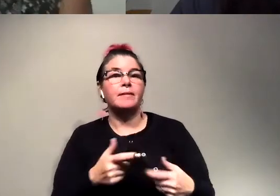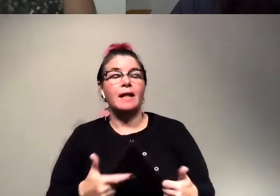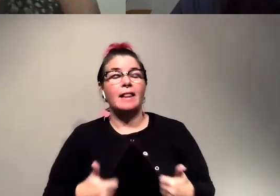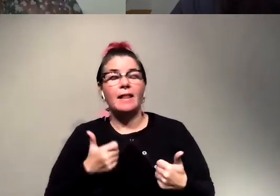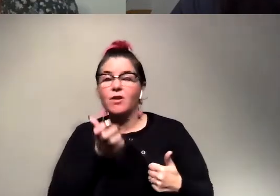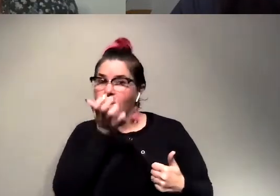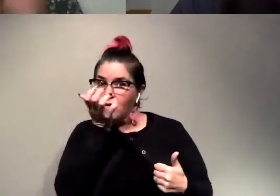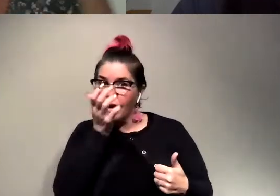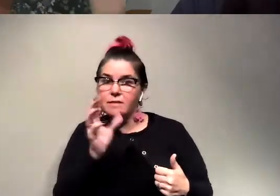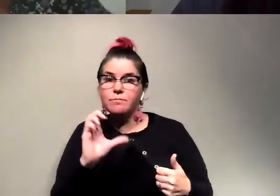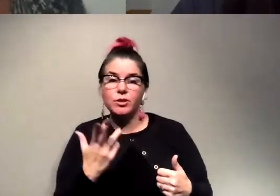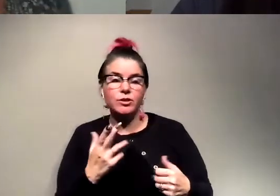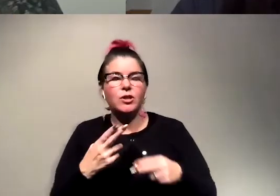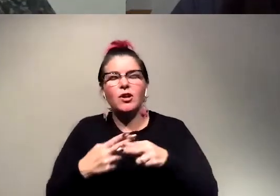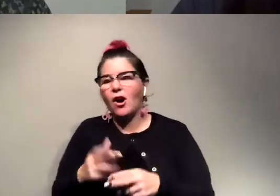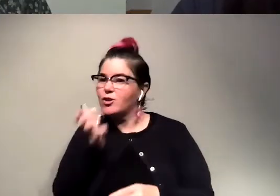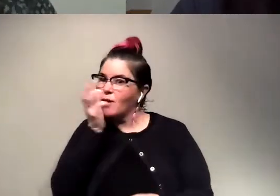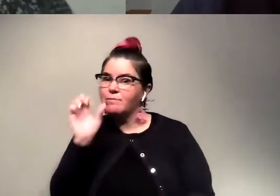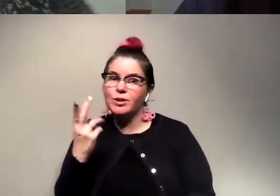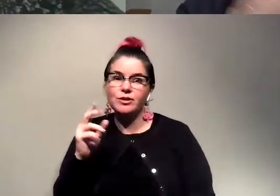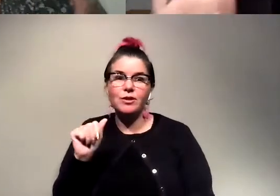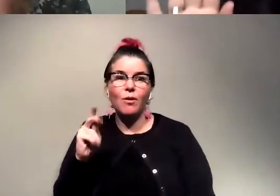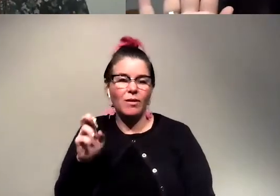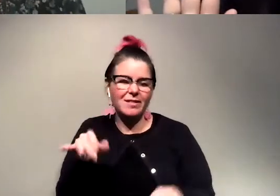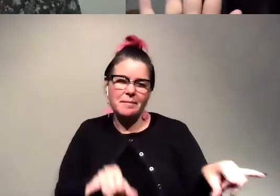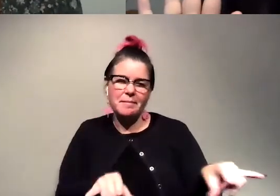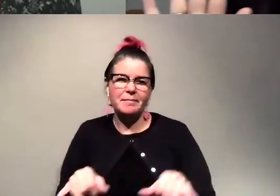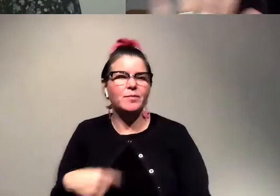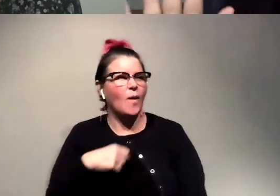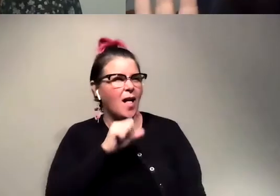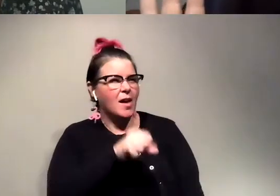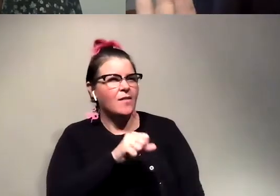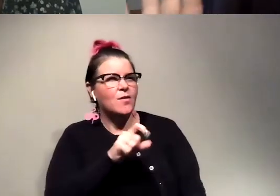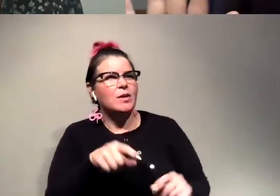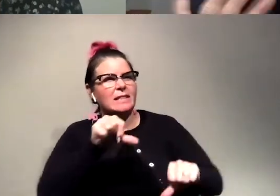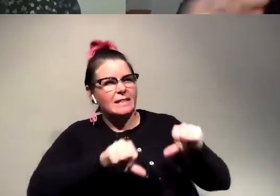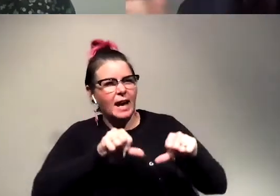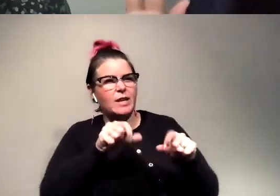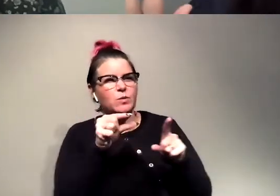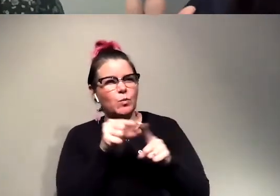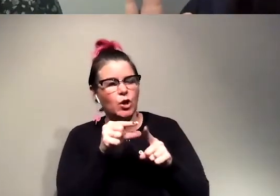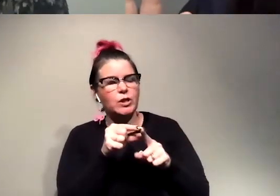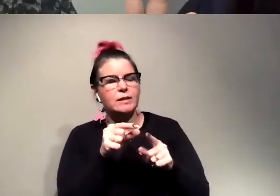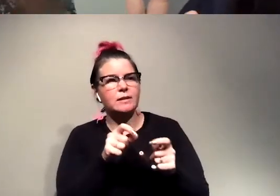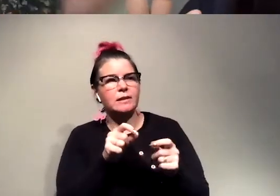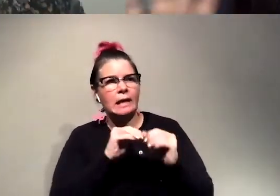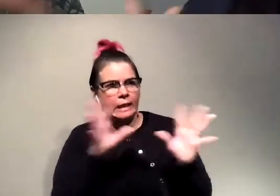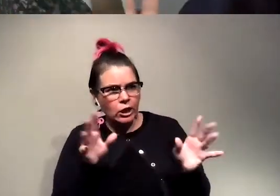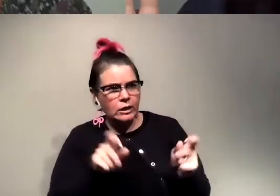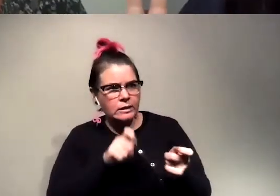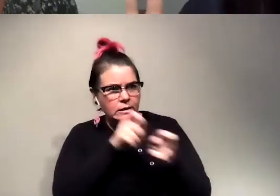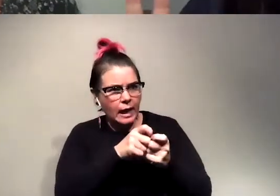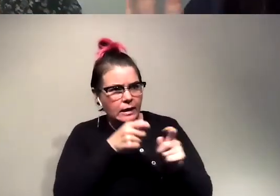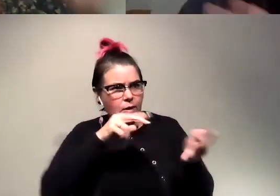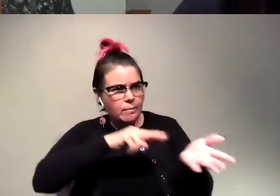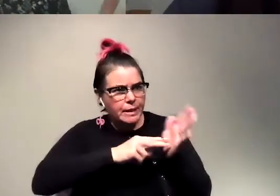it's called a grass bush anole. It's really simple. I love when science words say exactly what they mean. Yeah, I love it.